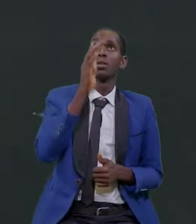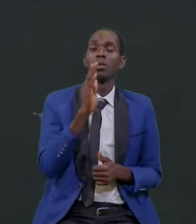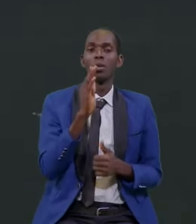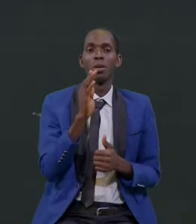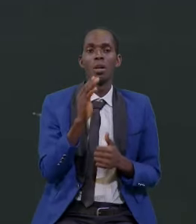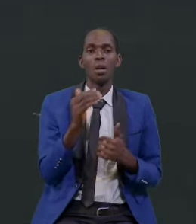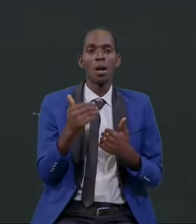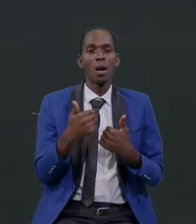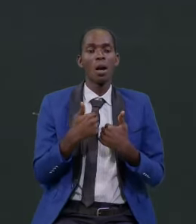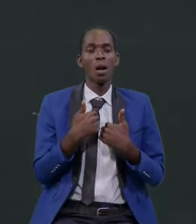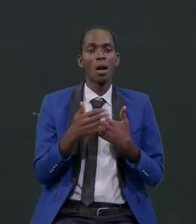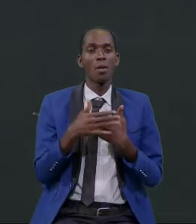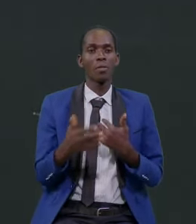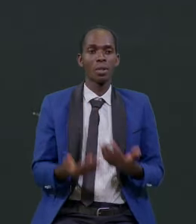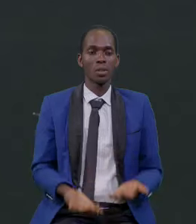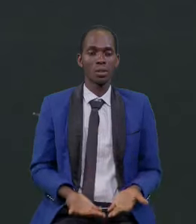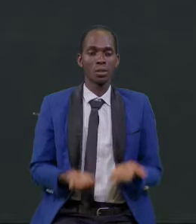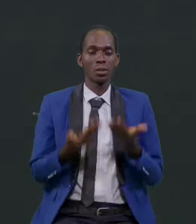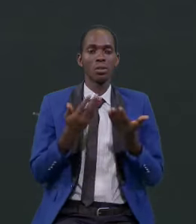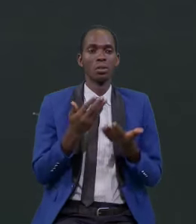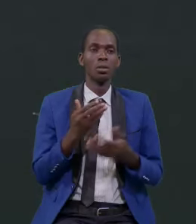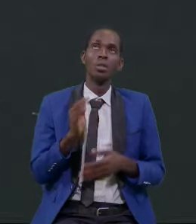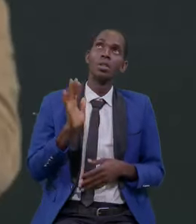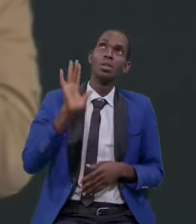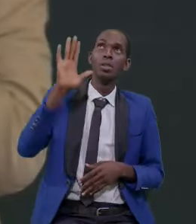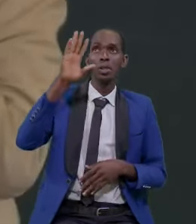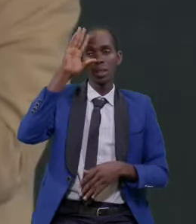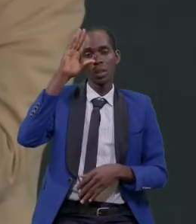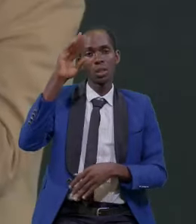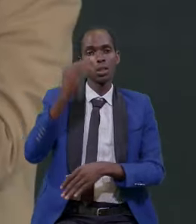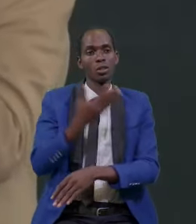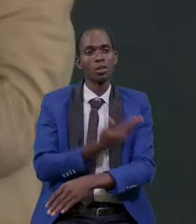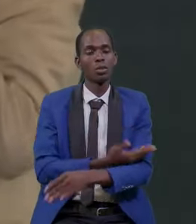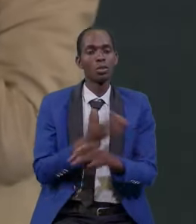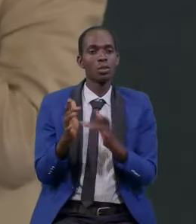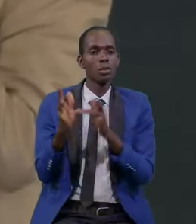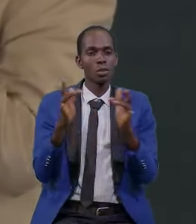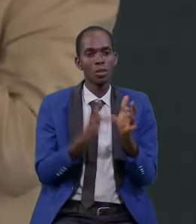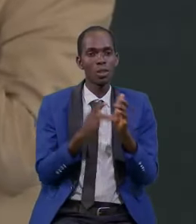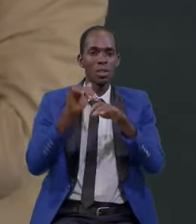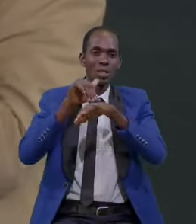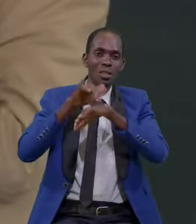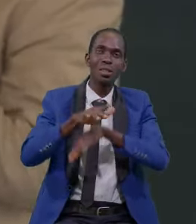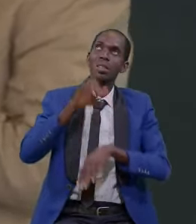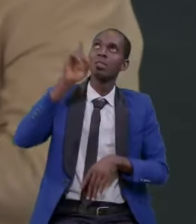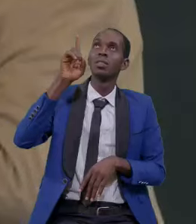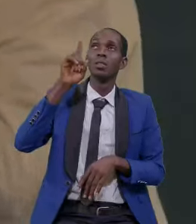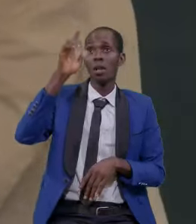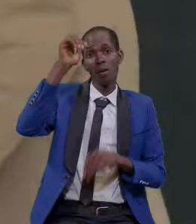raised up his son Jesus, sent him. Father sent